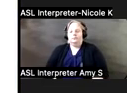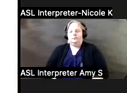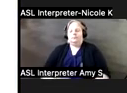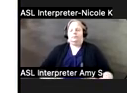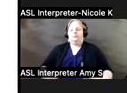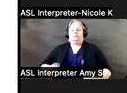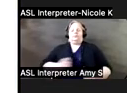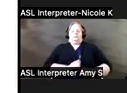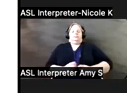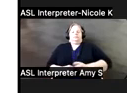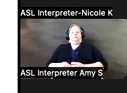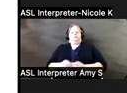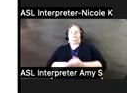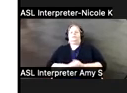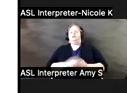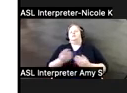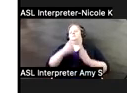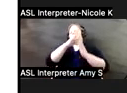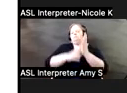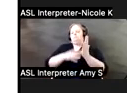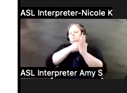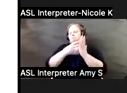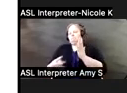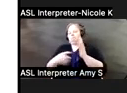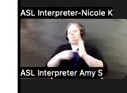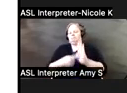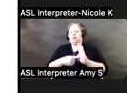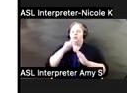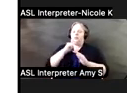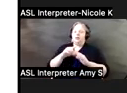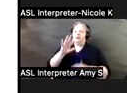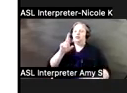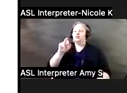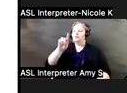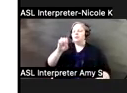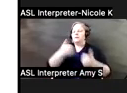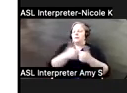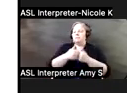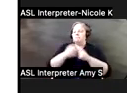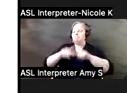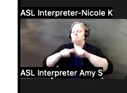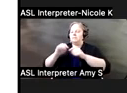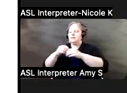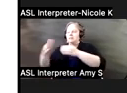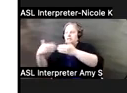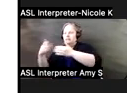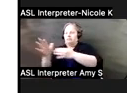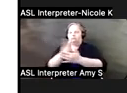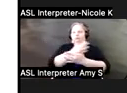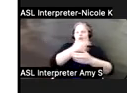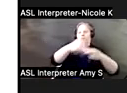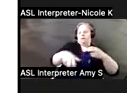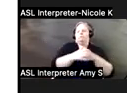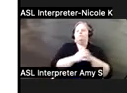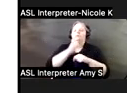And then here's just a kind of a table I made for reference, and it kind of rates games based on difficulty. Some of these can go either way, but in general, this is